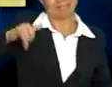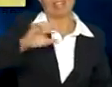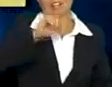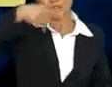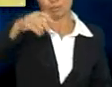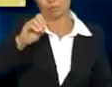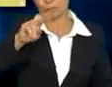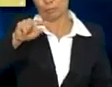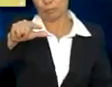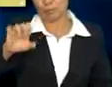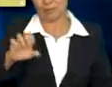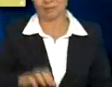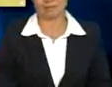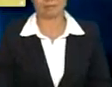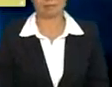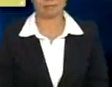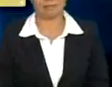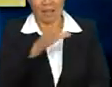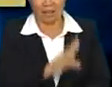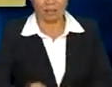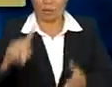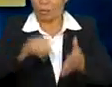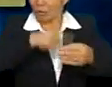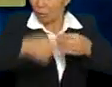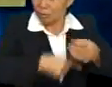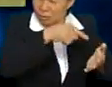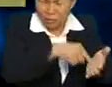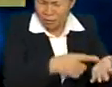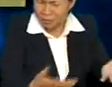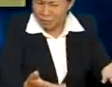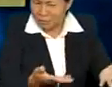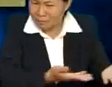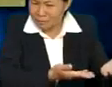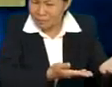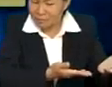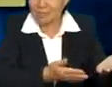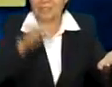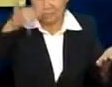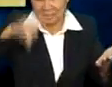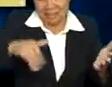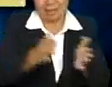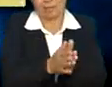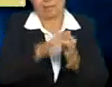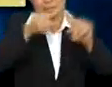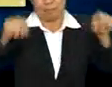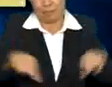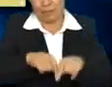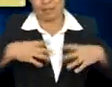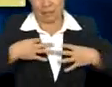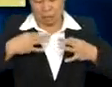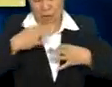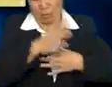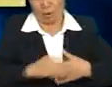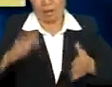Yes, it is a sponge. And what about these? Yes, a piece of